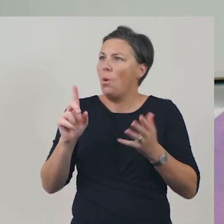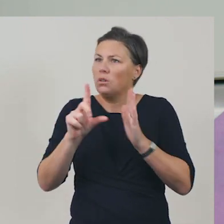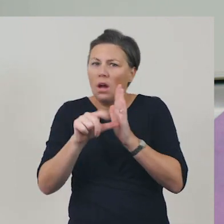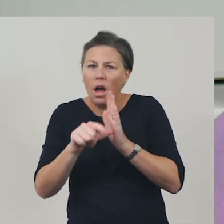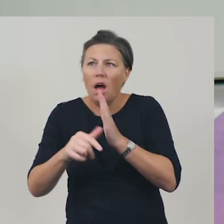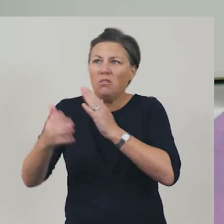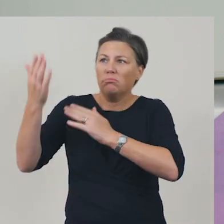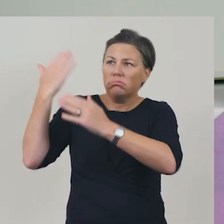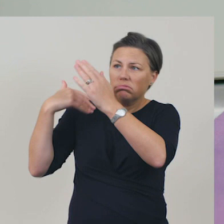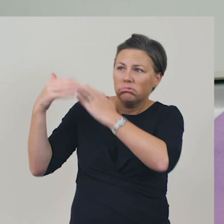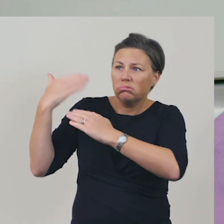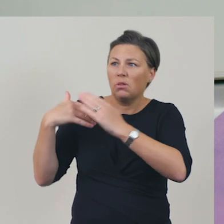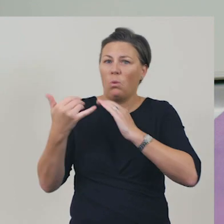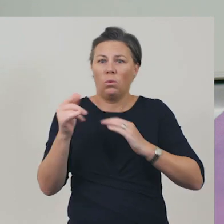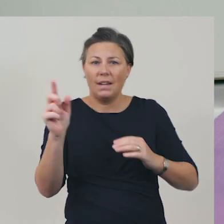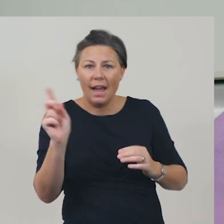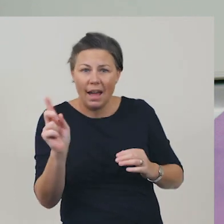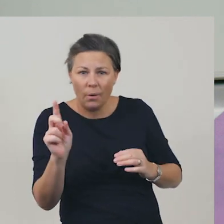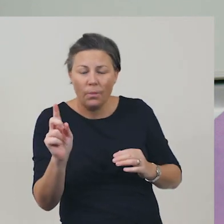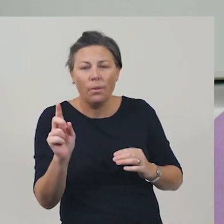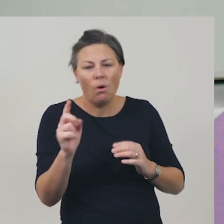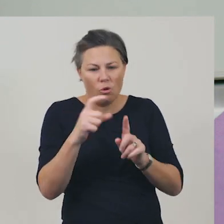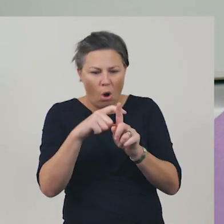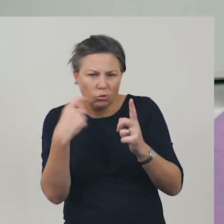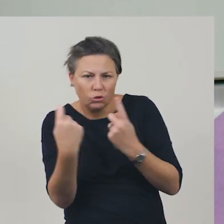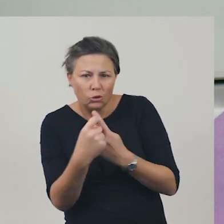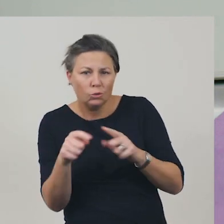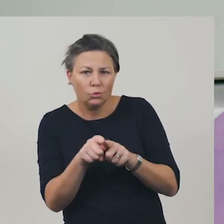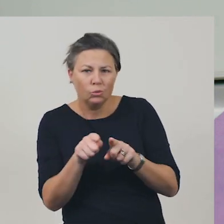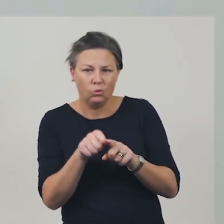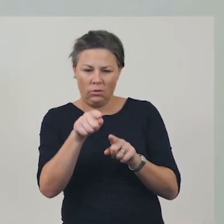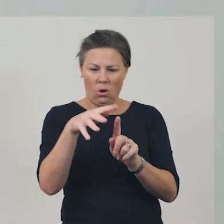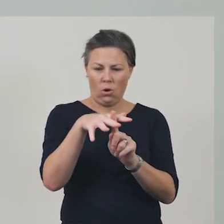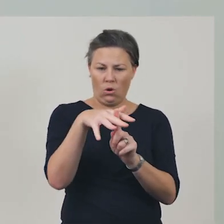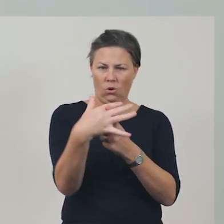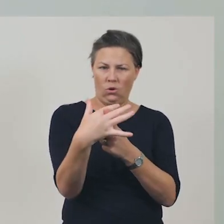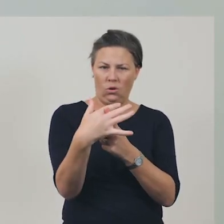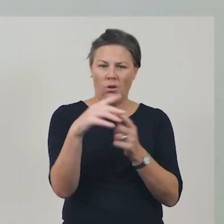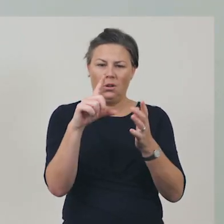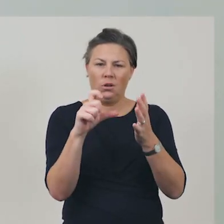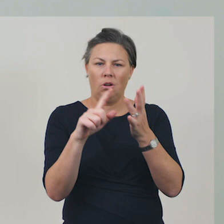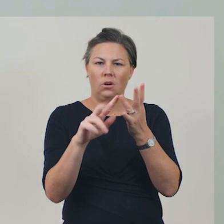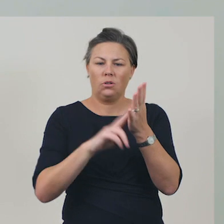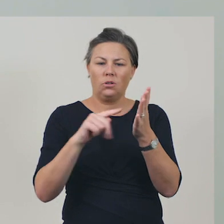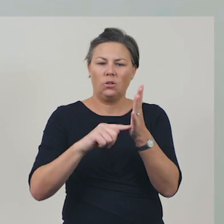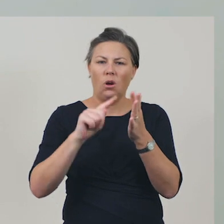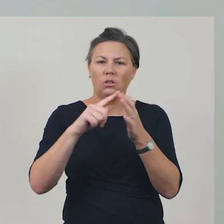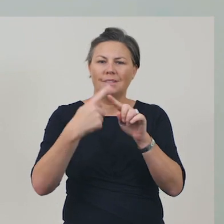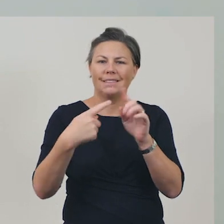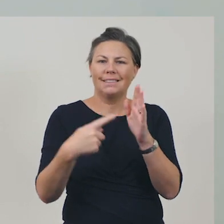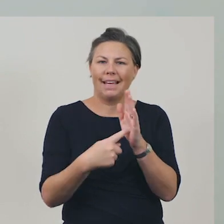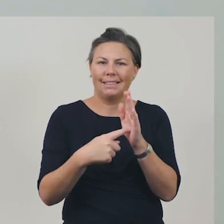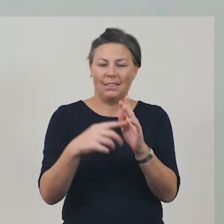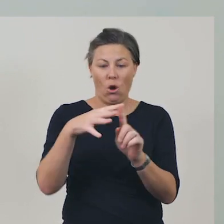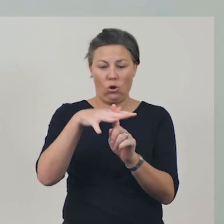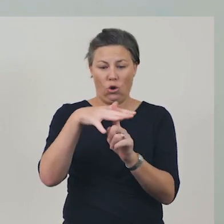reader. But first, what do you already know about context? When we talk about context, we mean an environment in which a